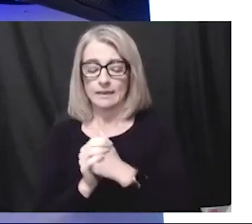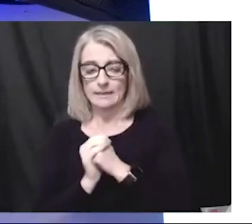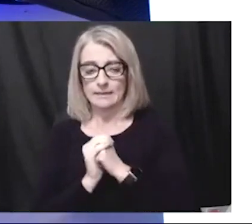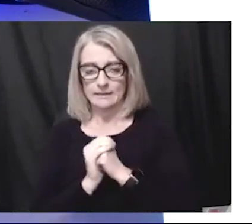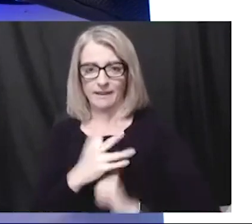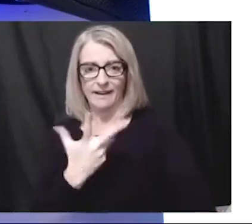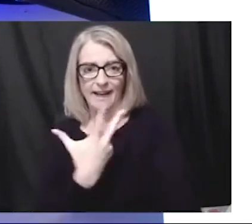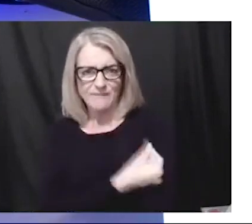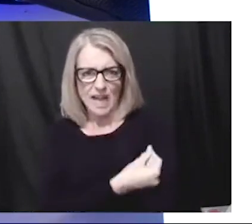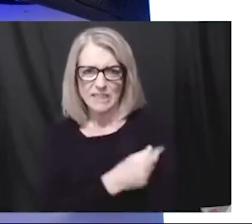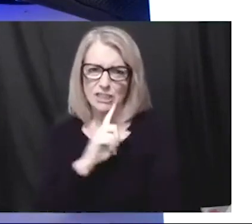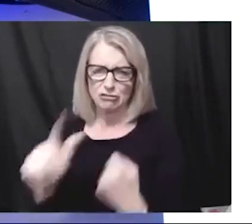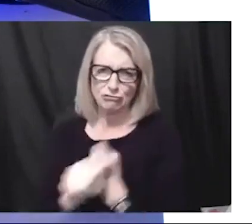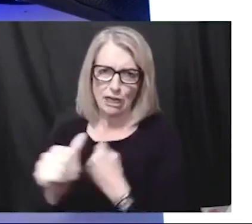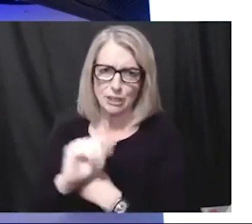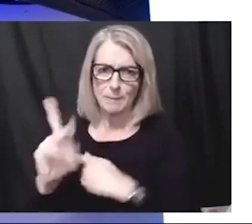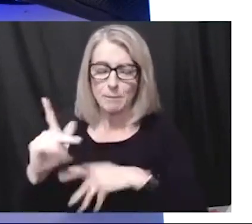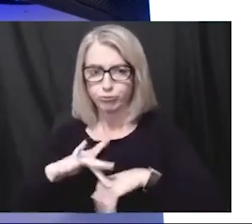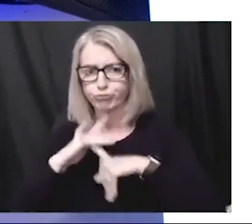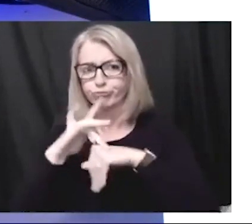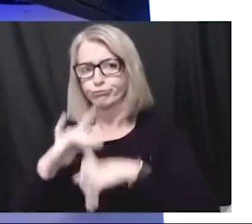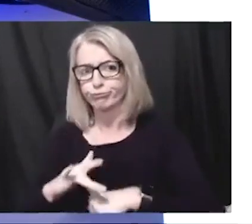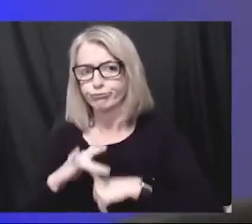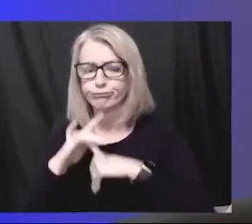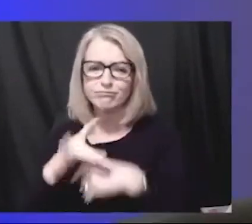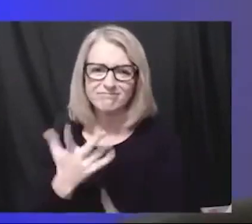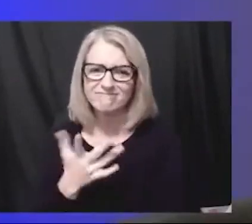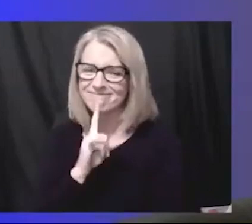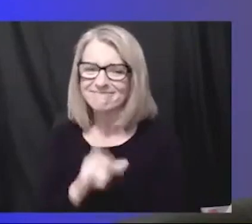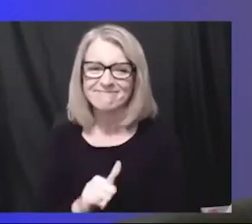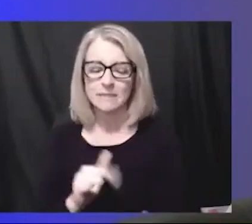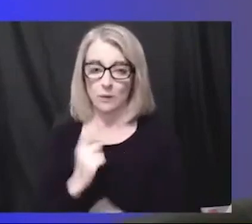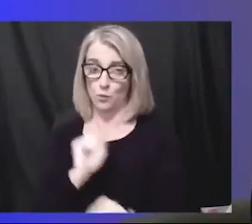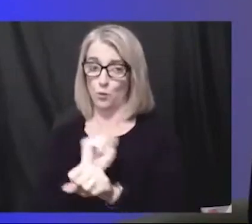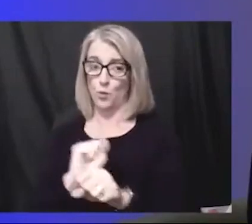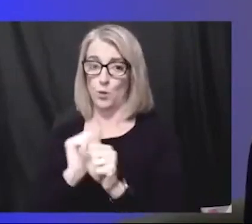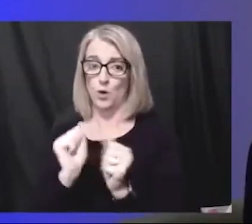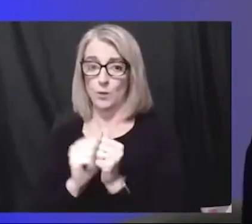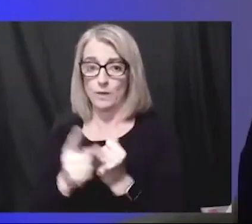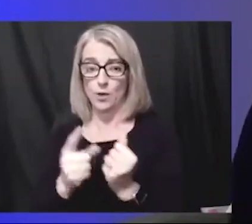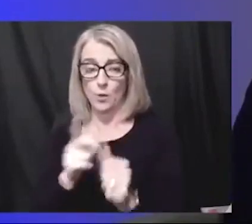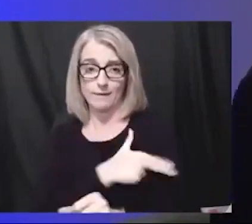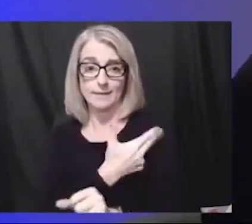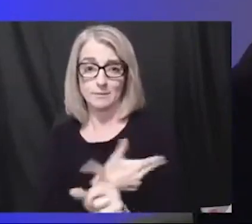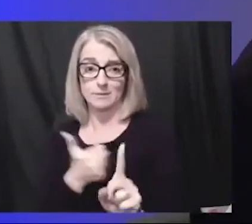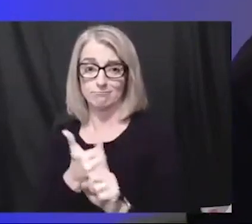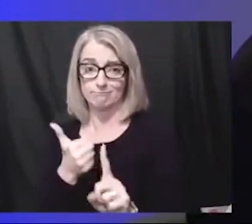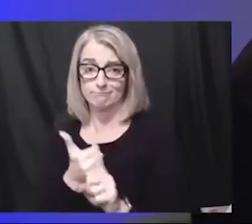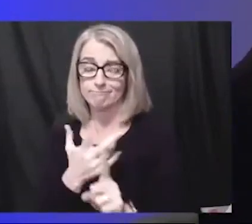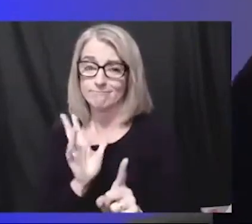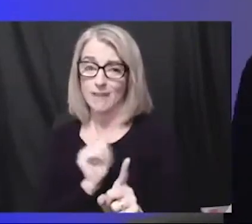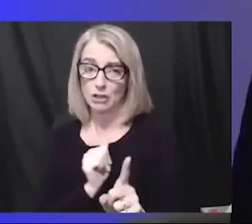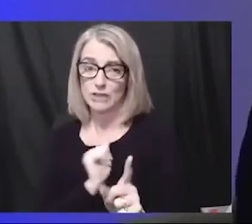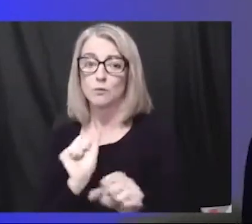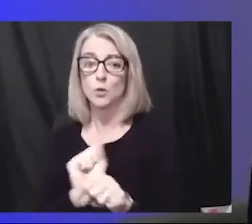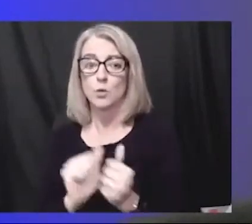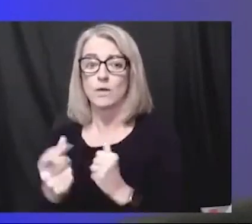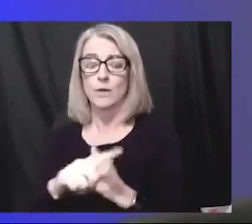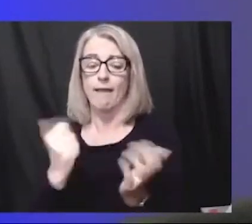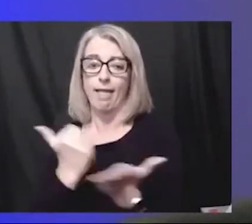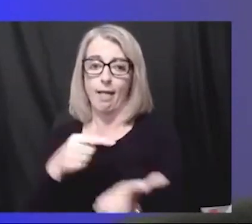have coverage. So then we're looking at what can we do for charity care, which means basically we've done all that care for free. Right, and I